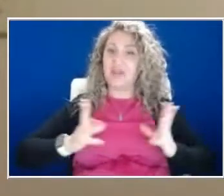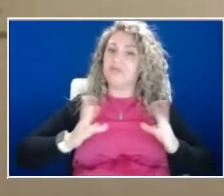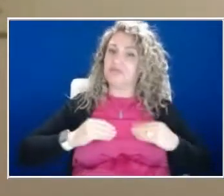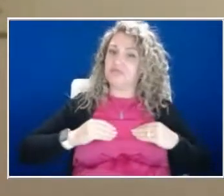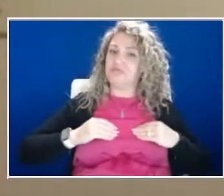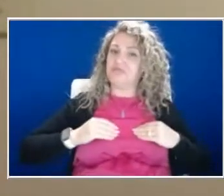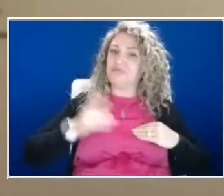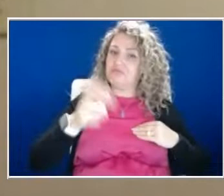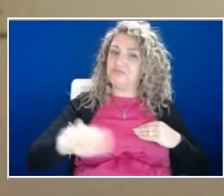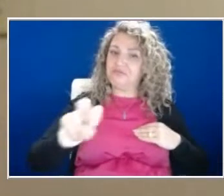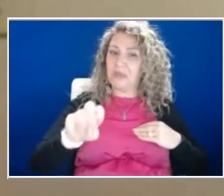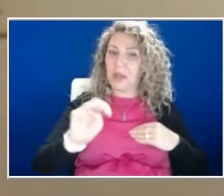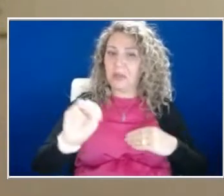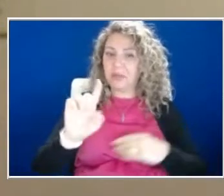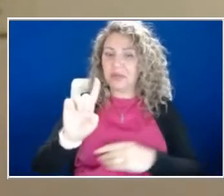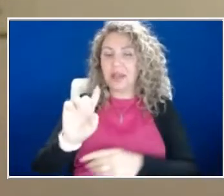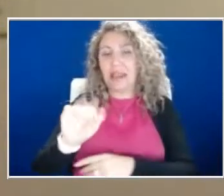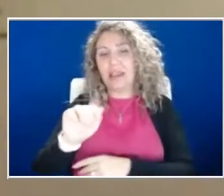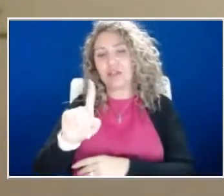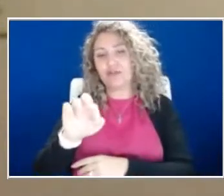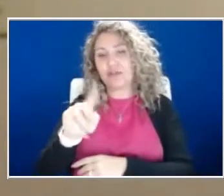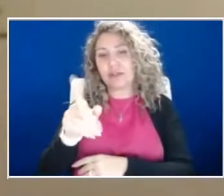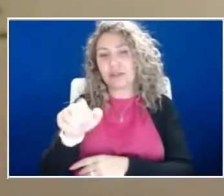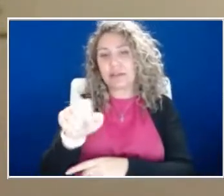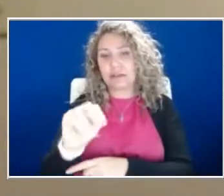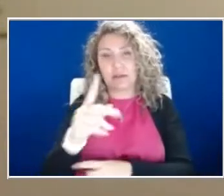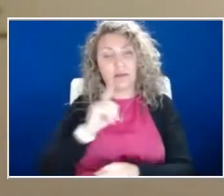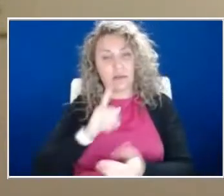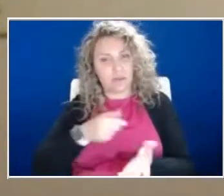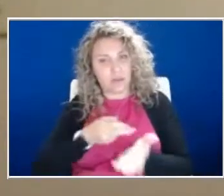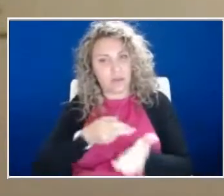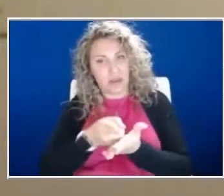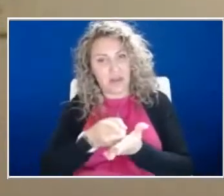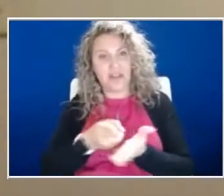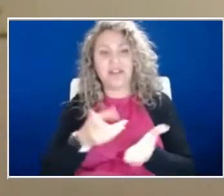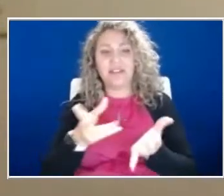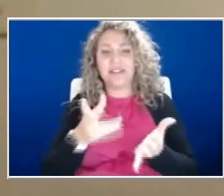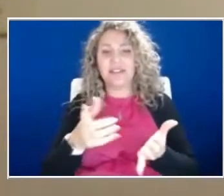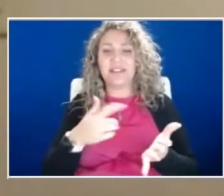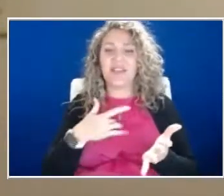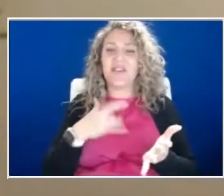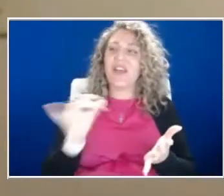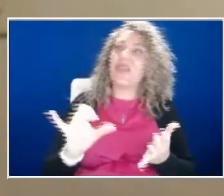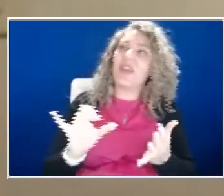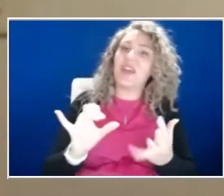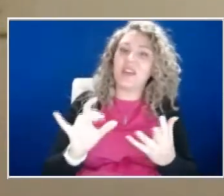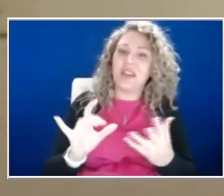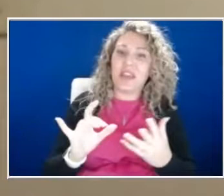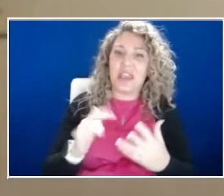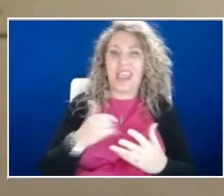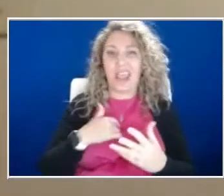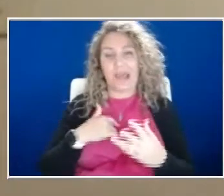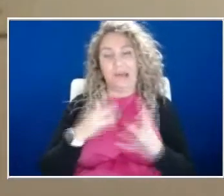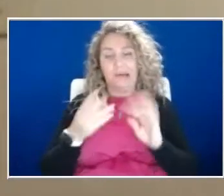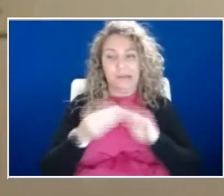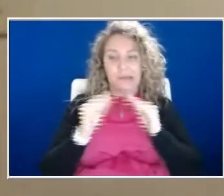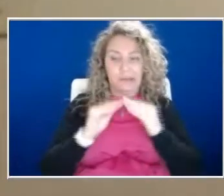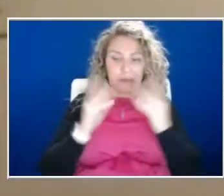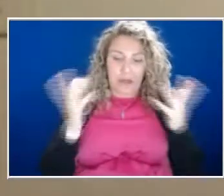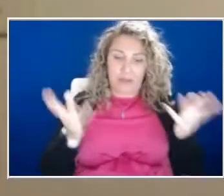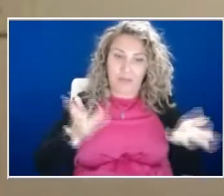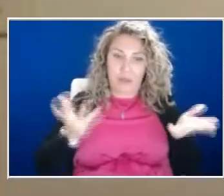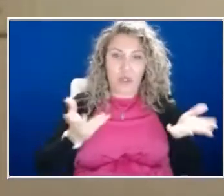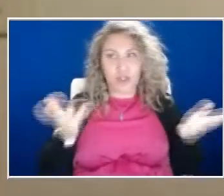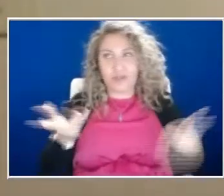When I did arrive at MD Anderson, I'll be honest though, I felt like I was just a number in